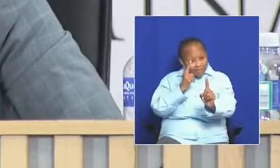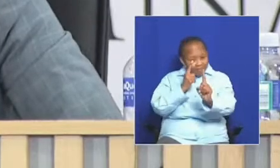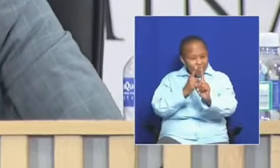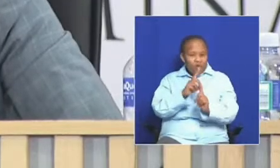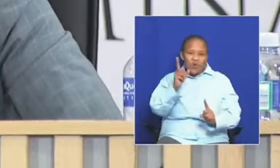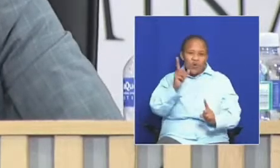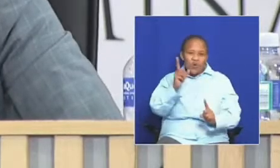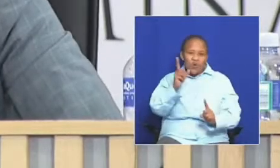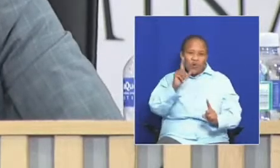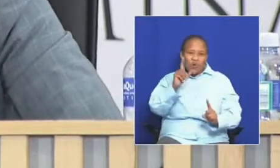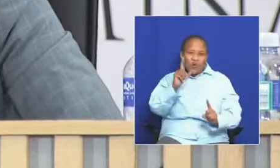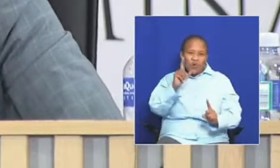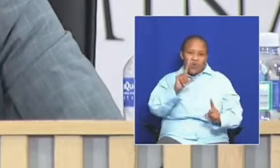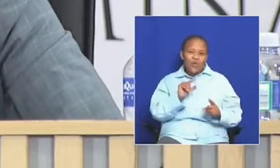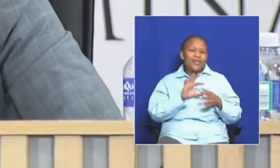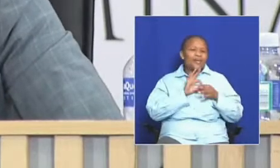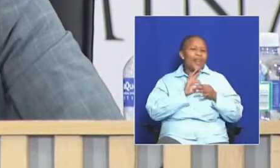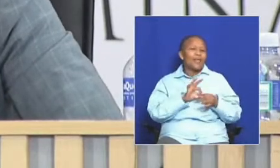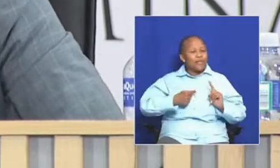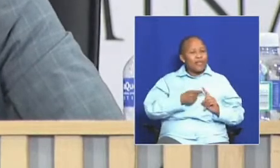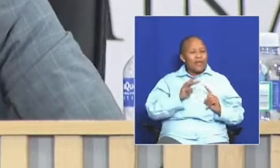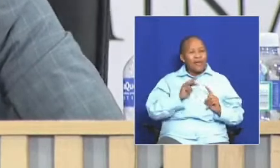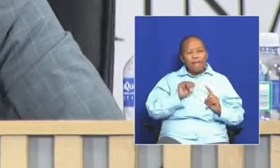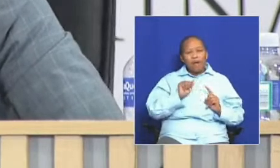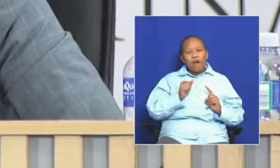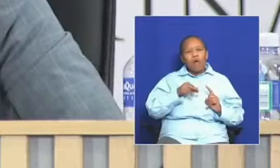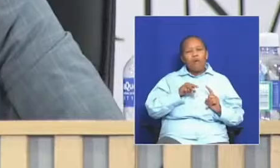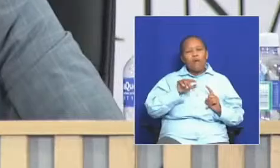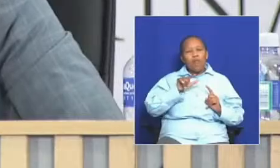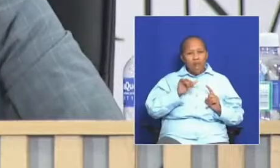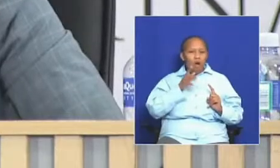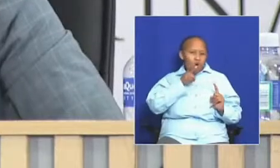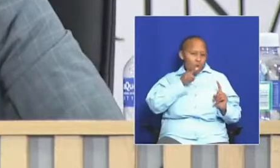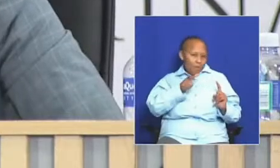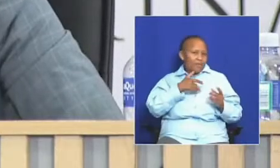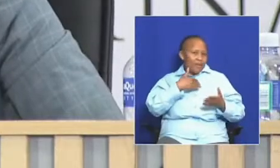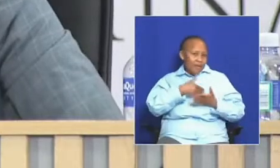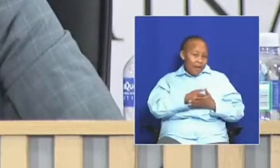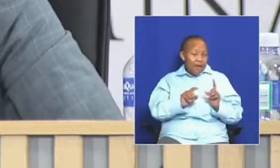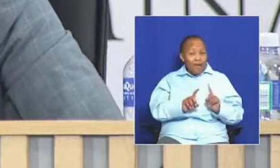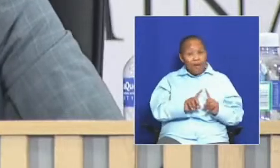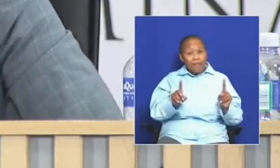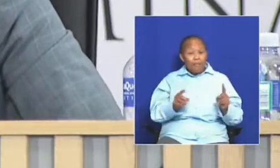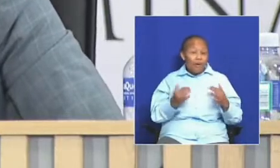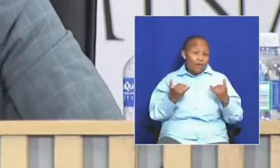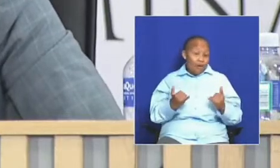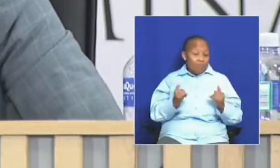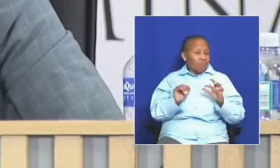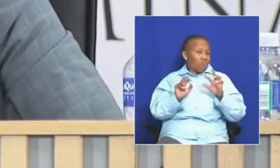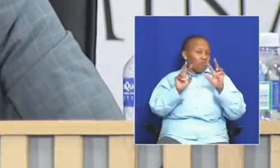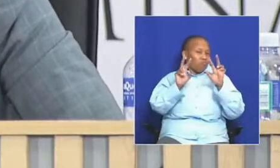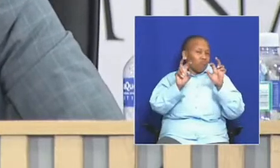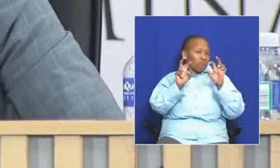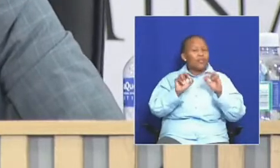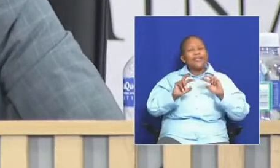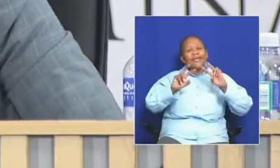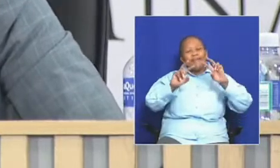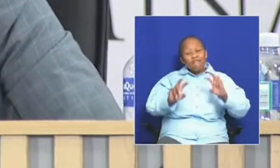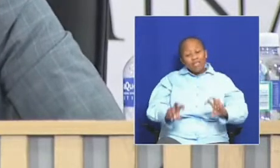that. So, but anything that has to do with the investigation, I do not want to dwell on that.